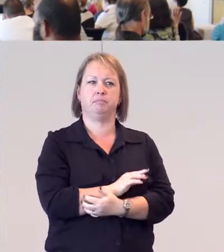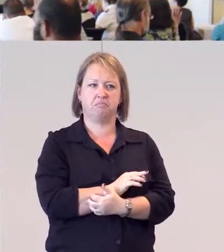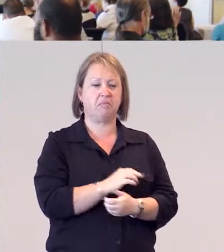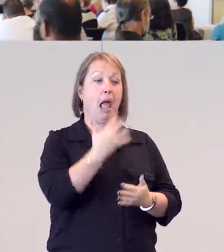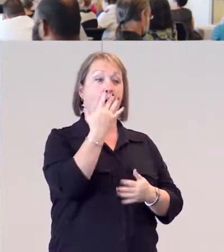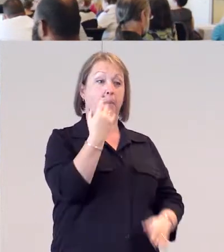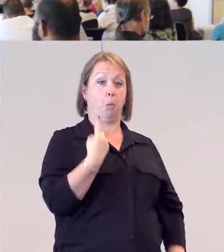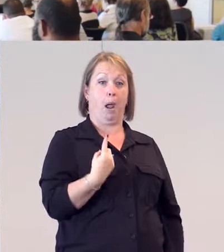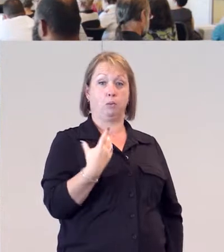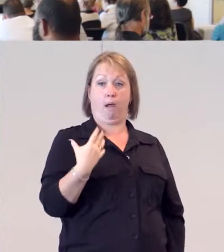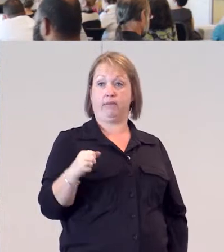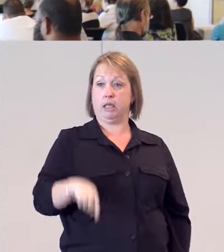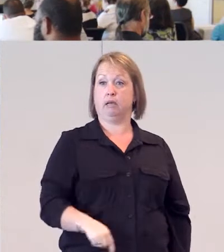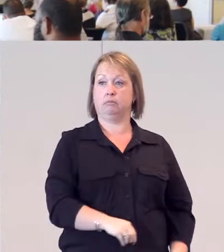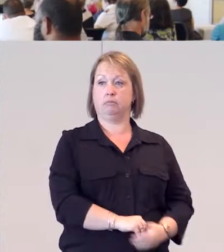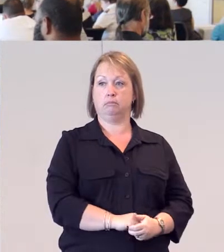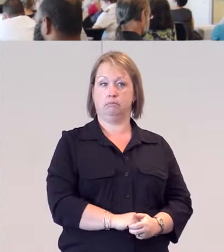many 1s do we have in the room?